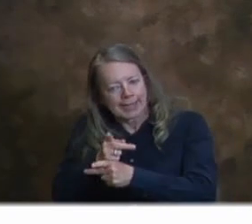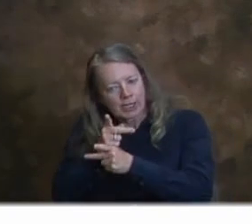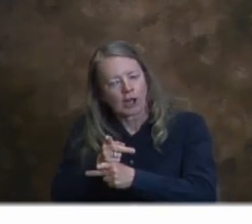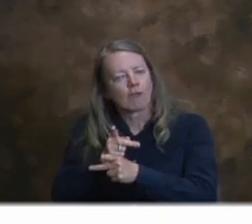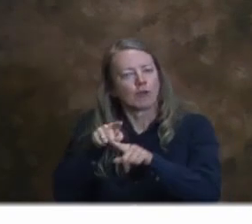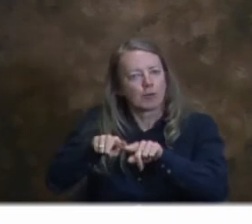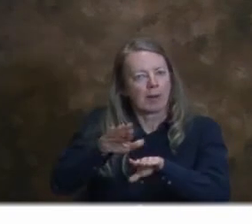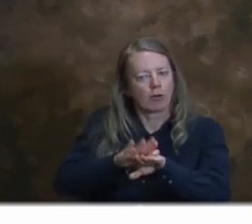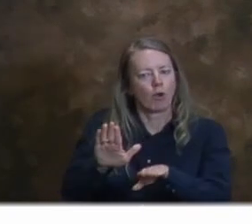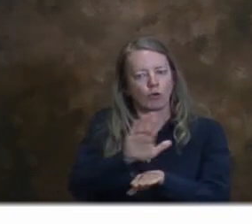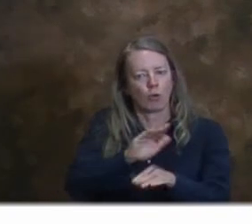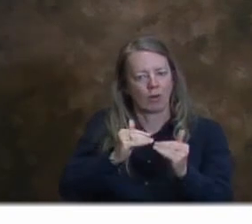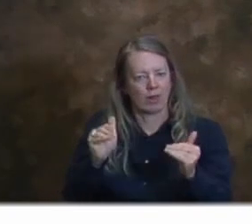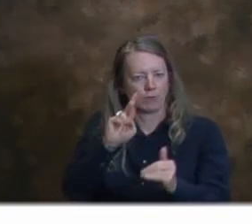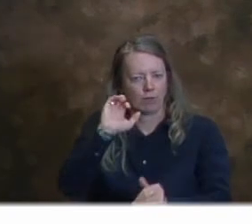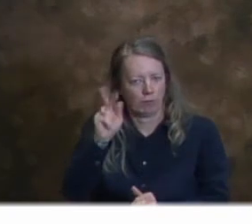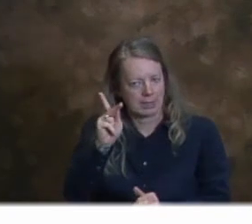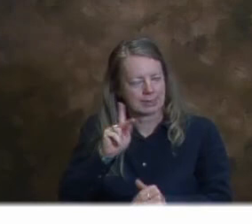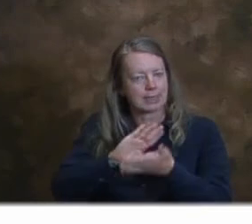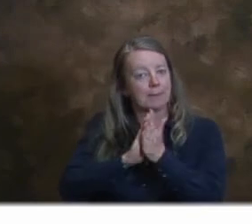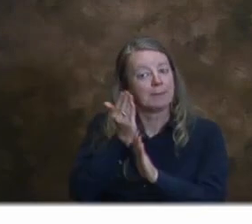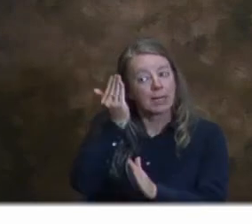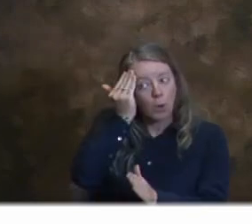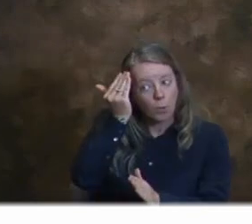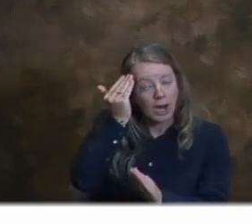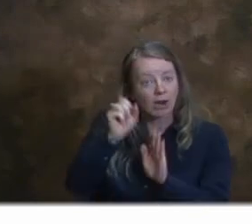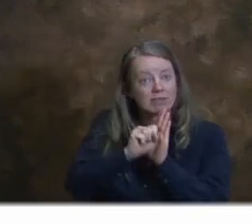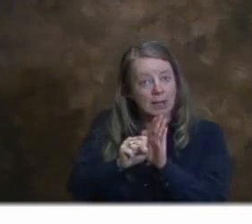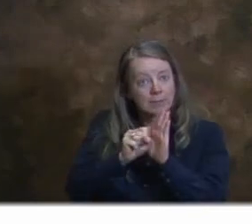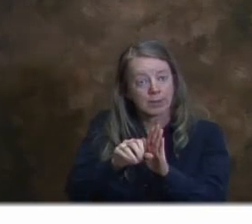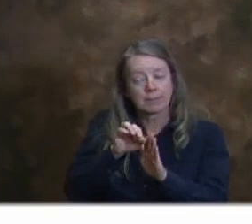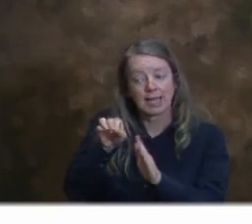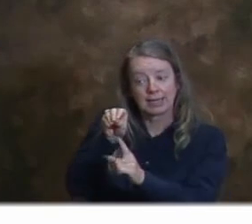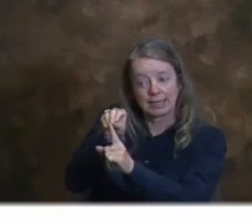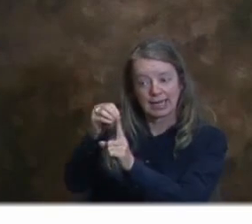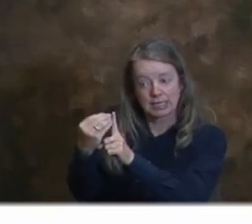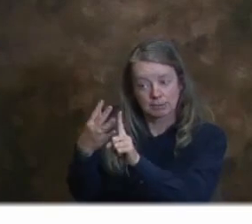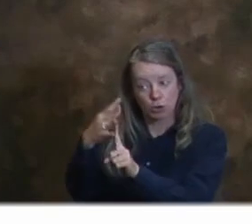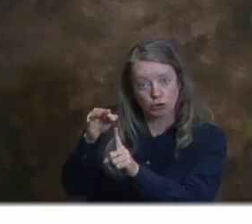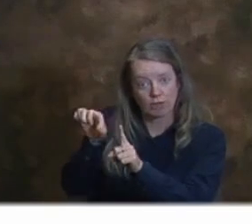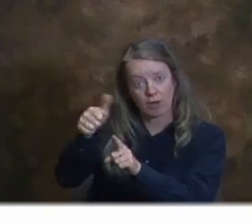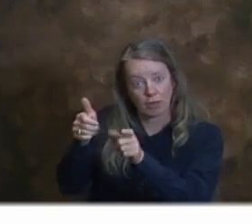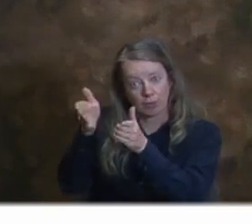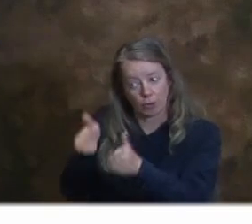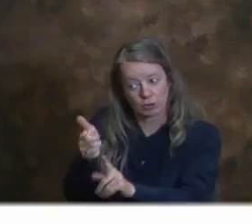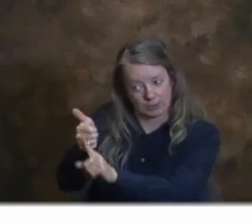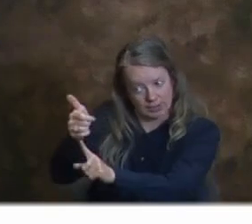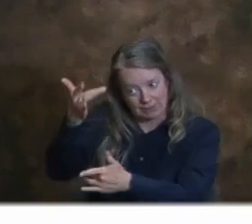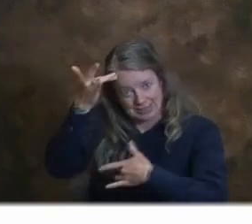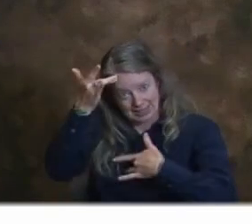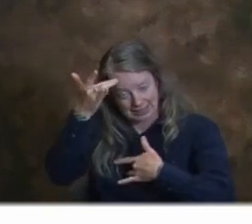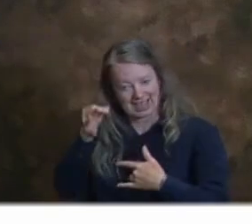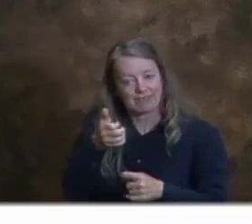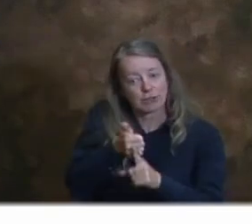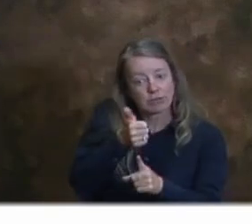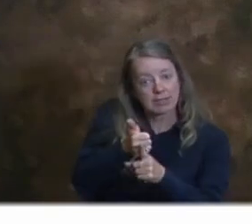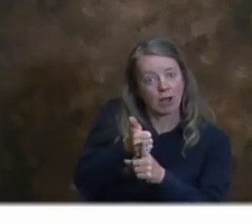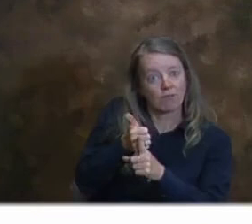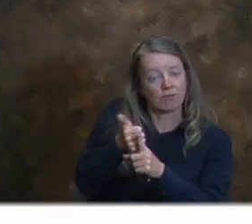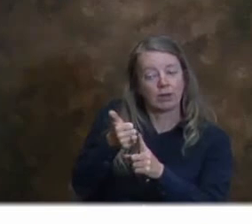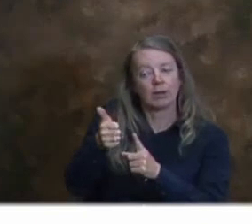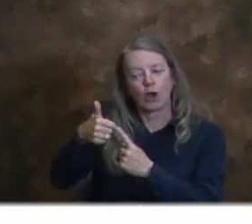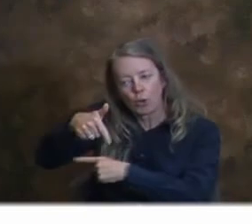of symptoms and exposure to those with COVID-19. If exposed or if symptoms present,